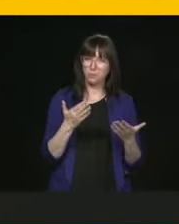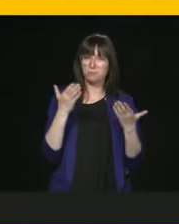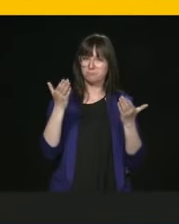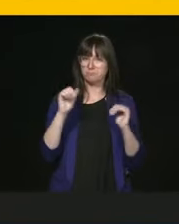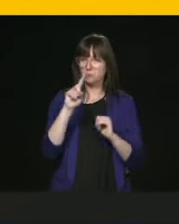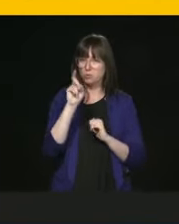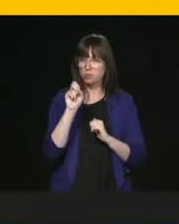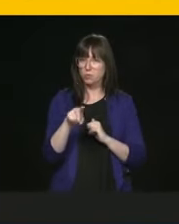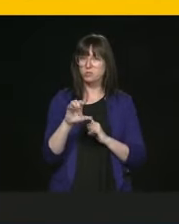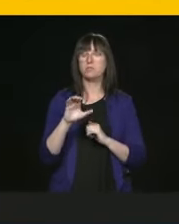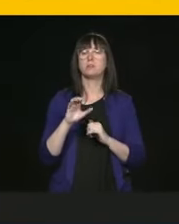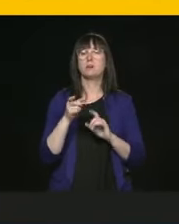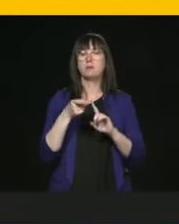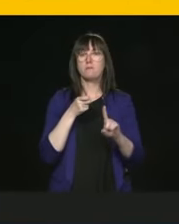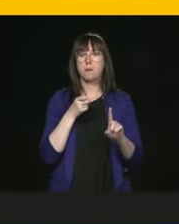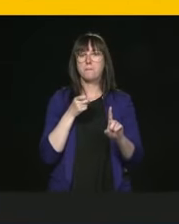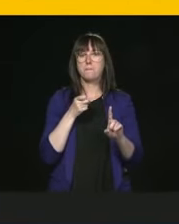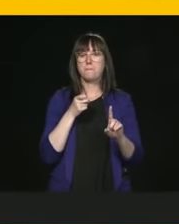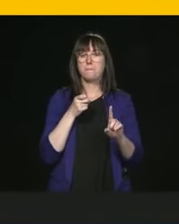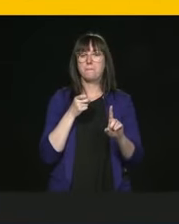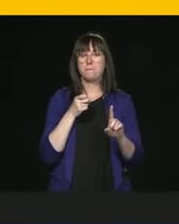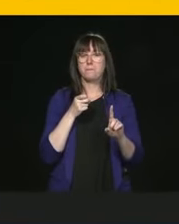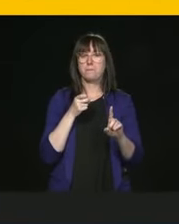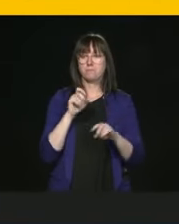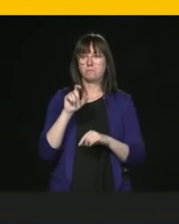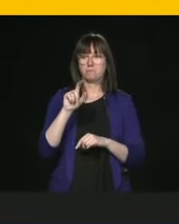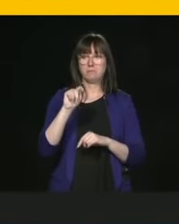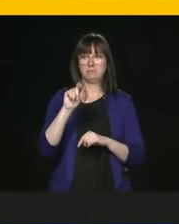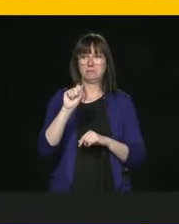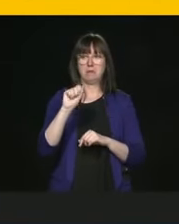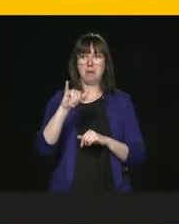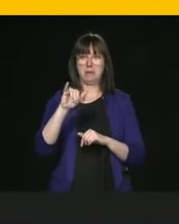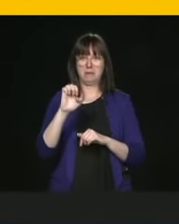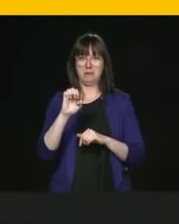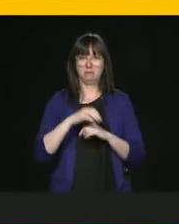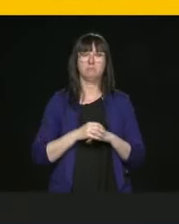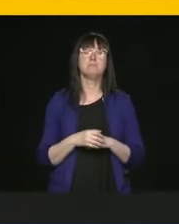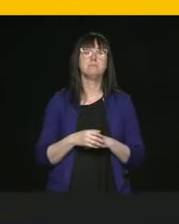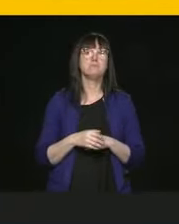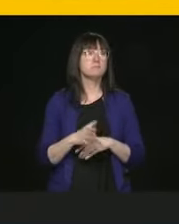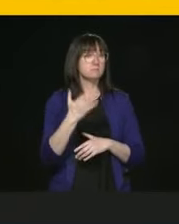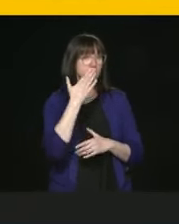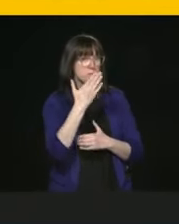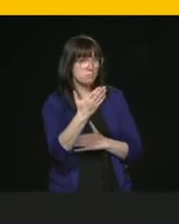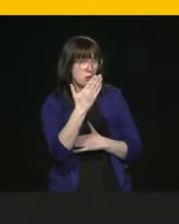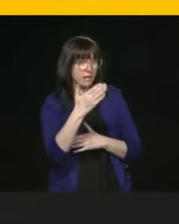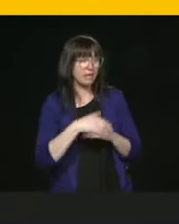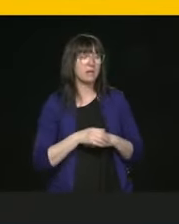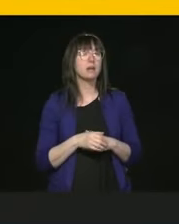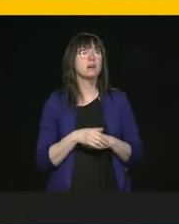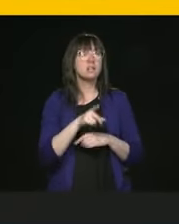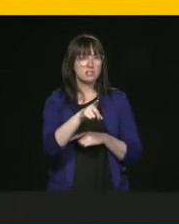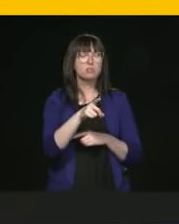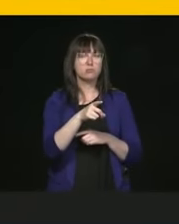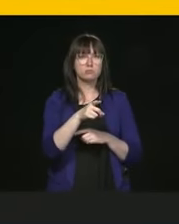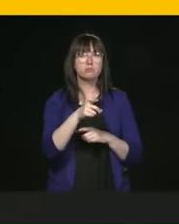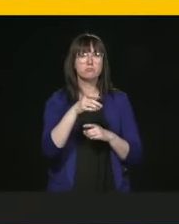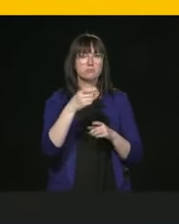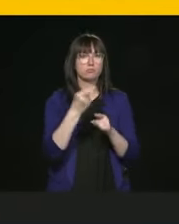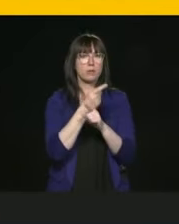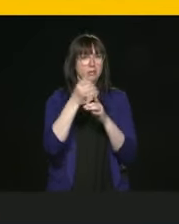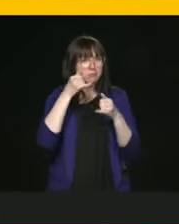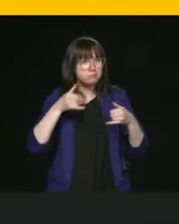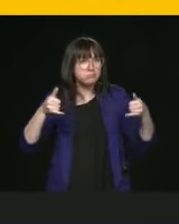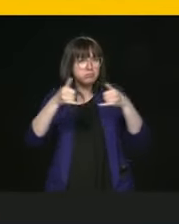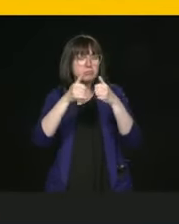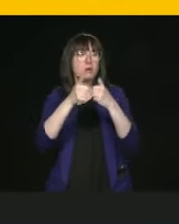question. Christopher Gouley, Détail, your line is open. Good morning, Prime Minister. You've been holding regular conference calls with the premiers during the